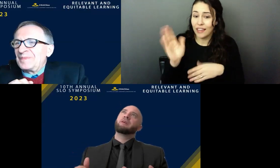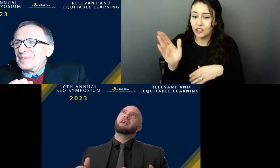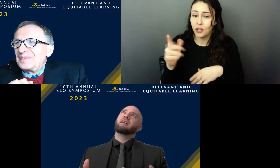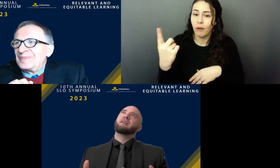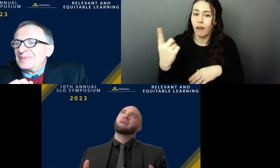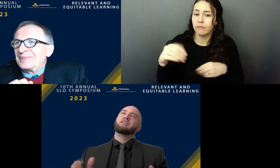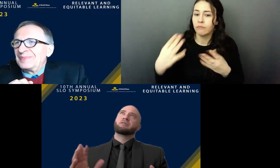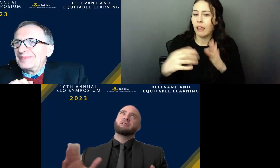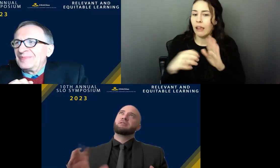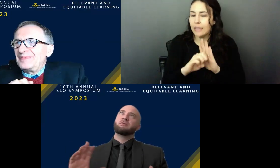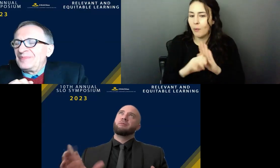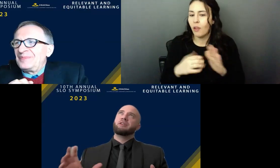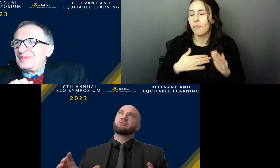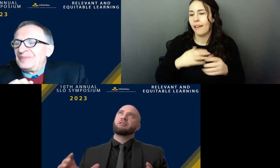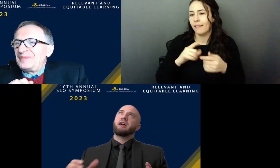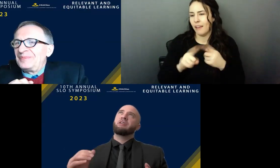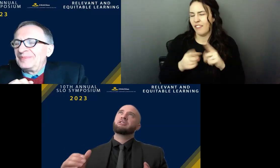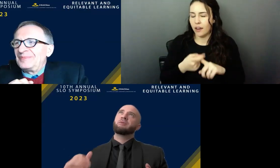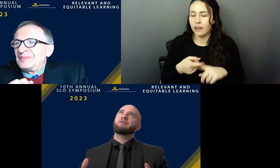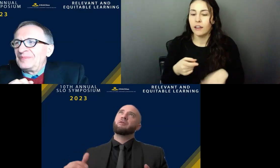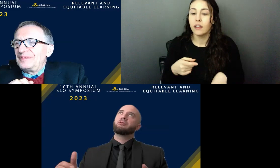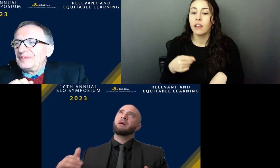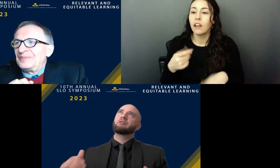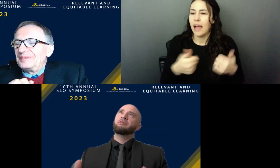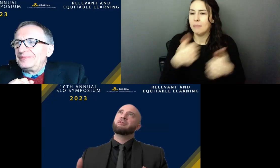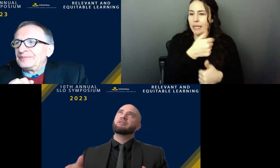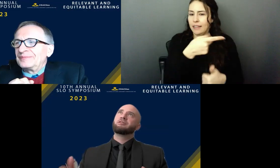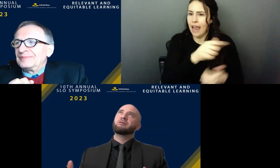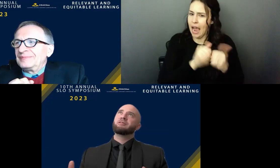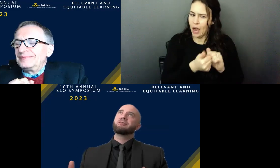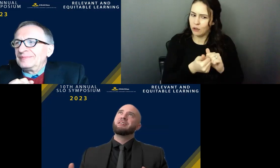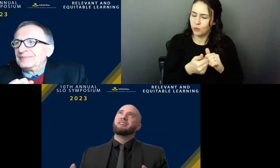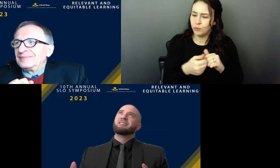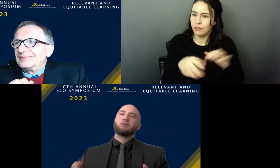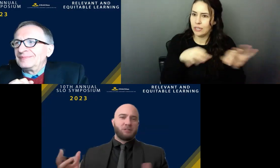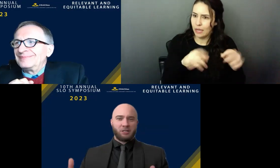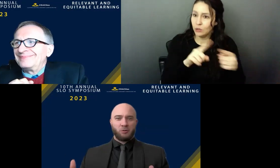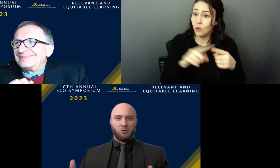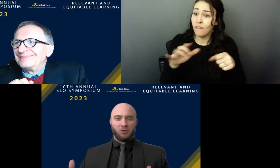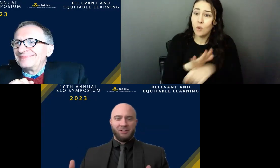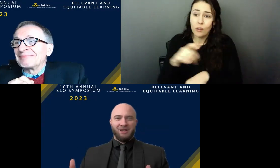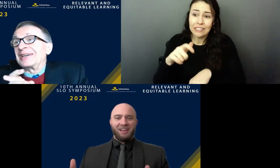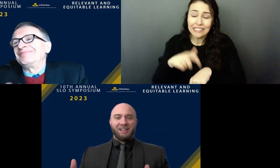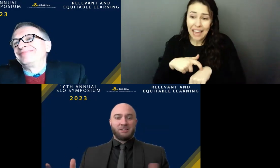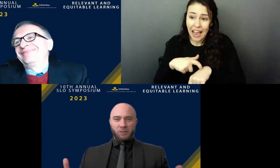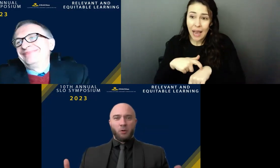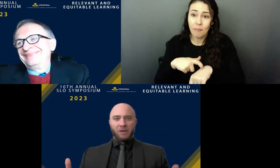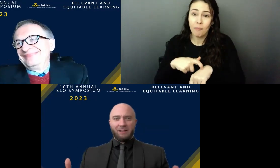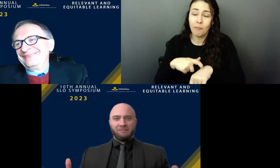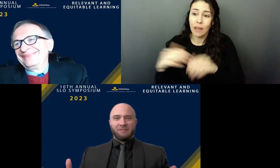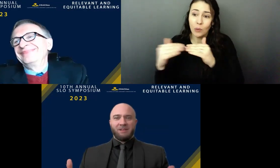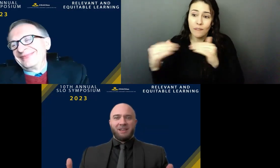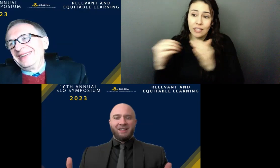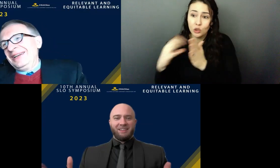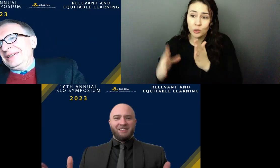to explain, and this is an administrator, how to explain full-time equivalent students to a six-year-old. Right. So he wrote